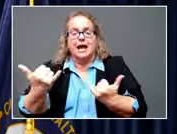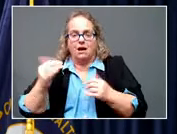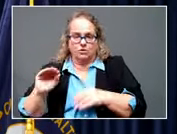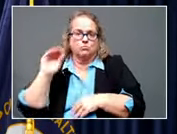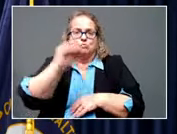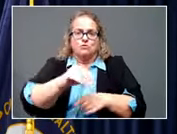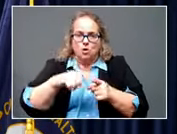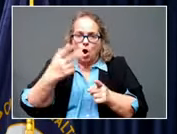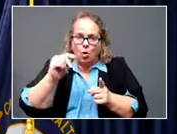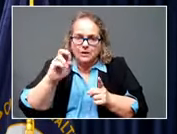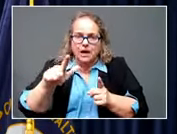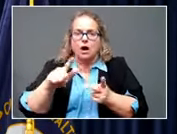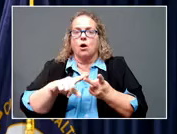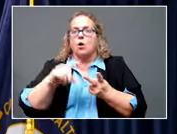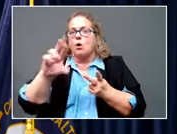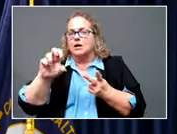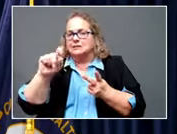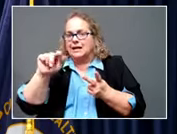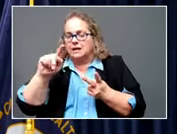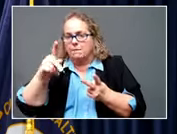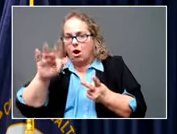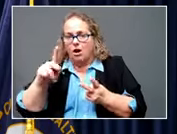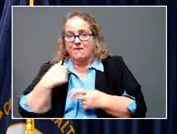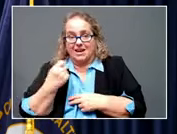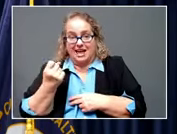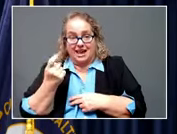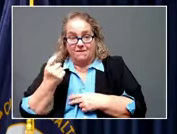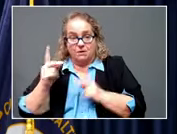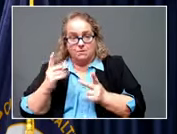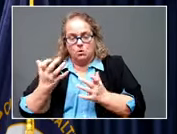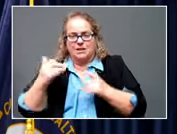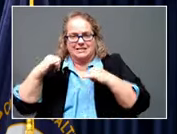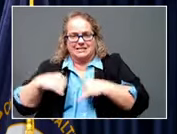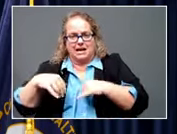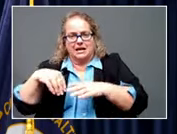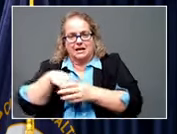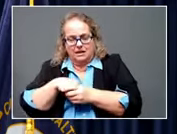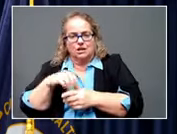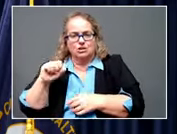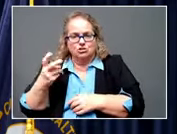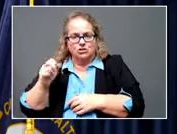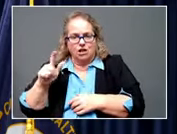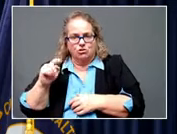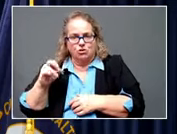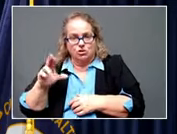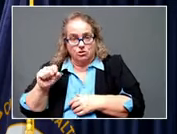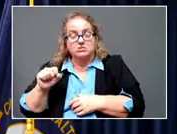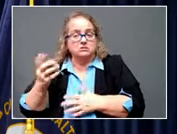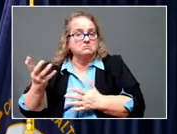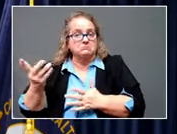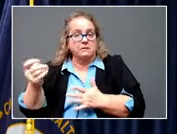state park. There are about 11 individuals that wanted to stay in one of the congregate shelters. And I mean, at this time, if